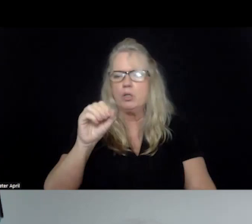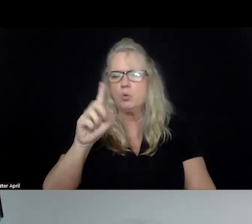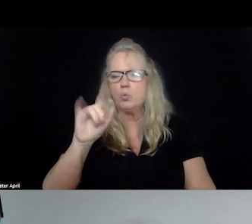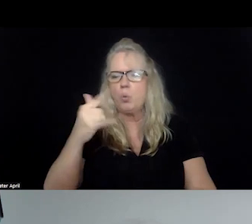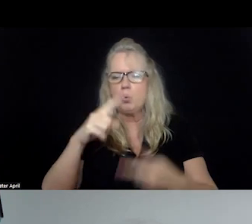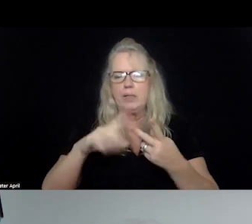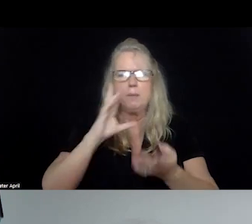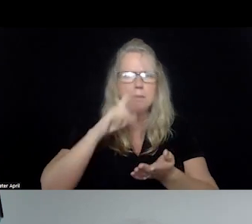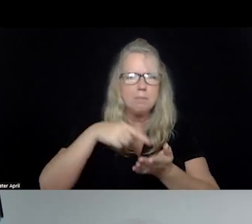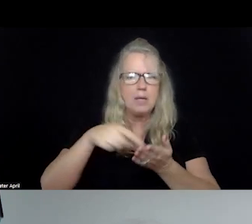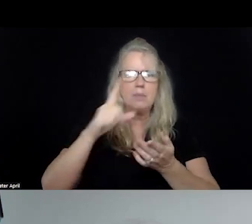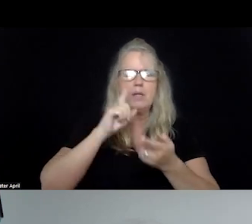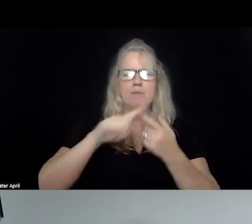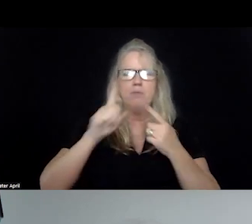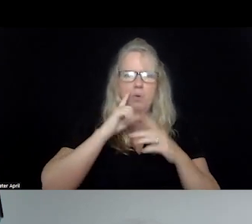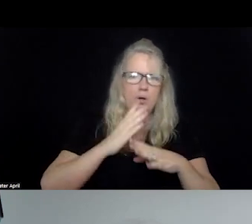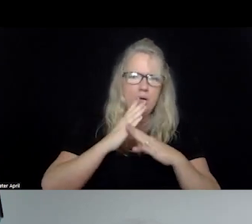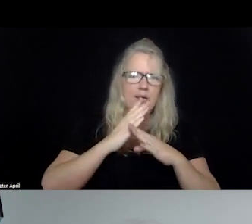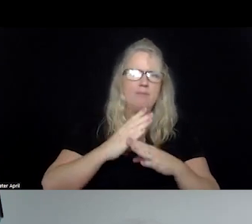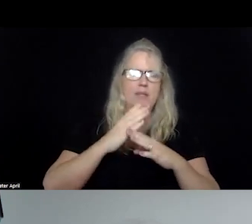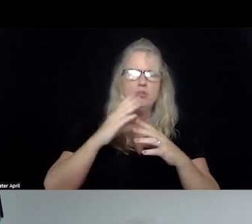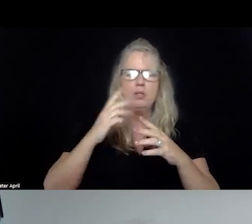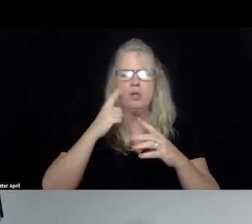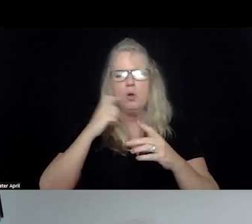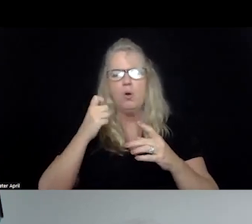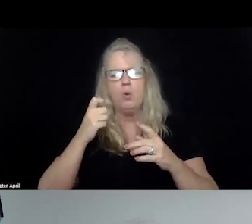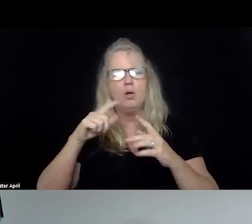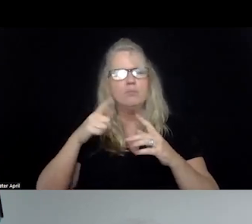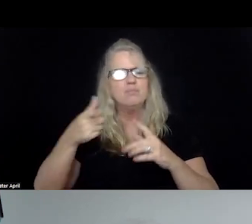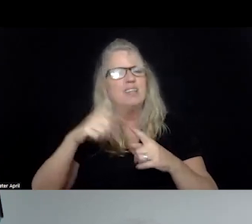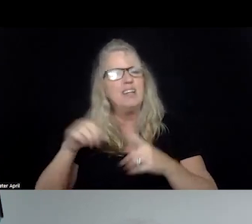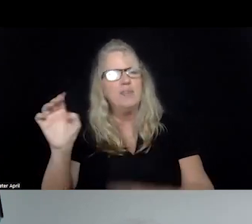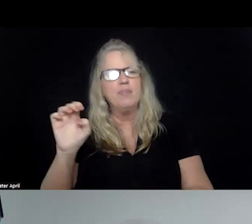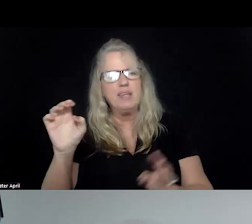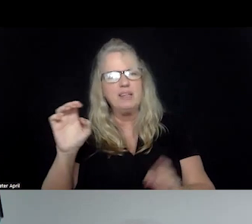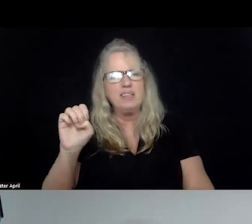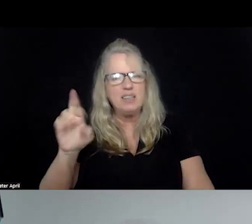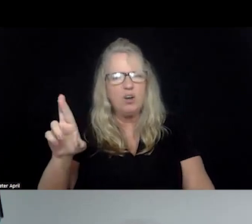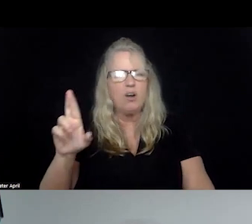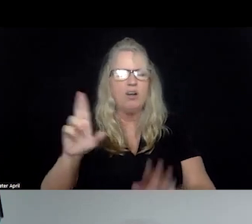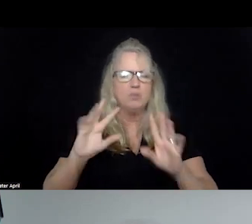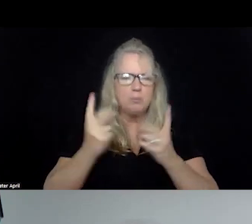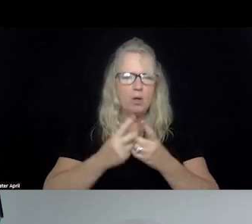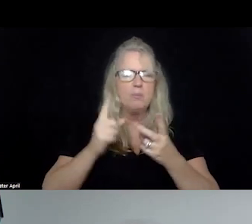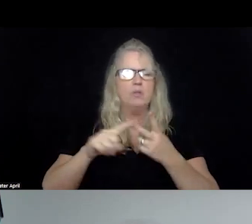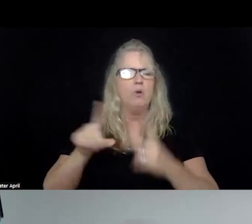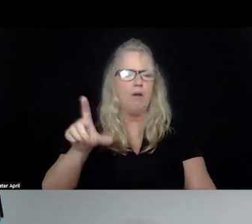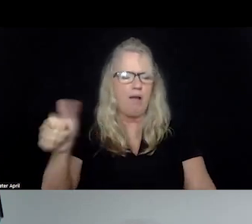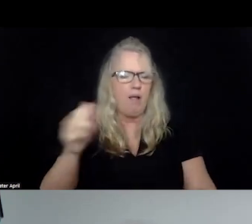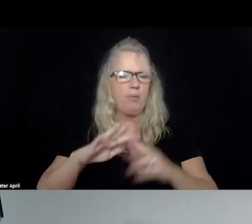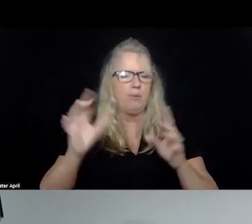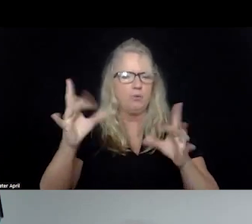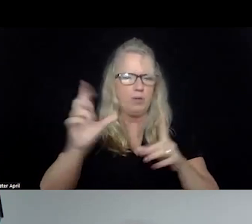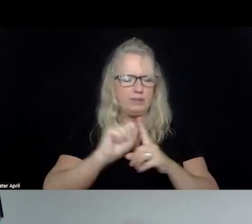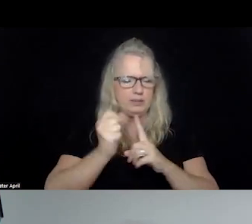for interventions initiated or furnished in the emergency department or other crisis settings for